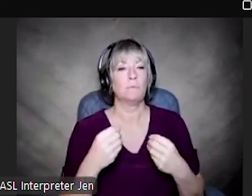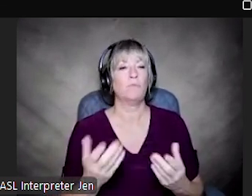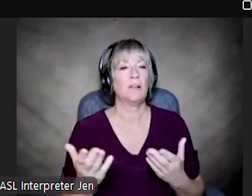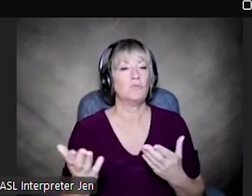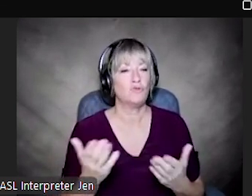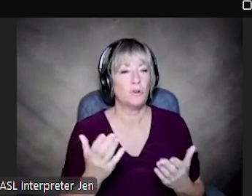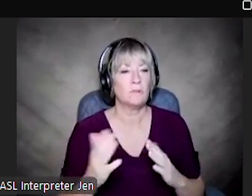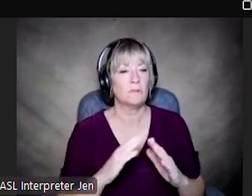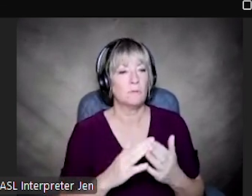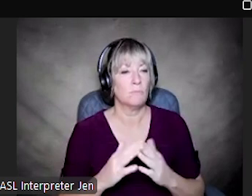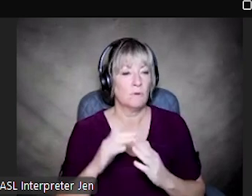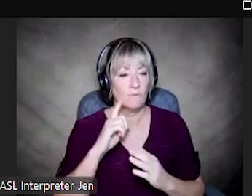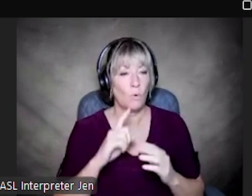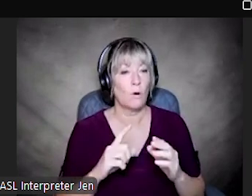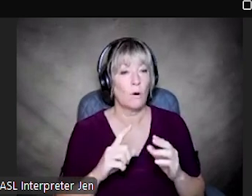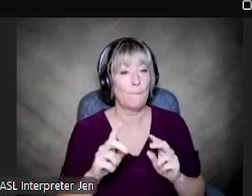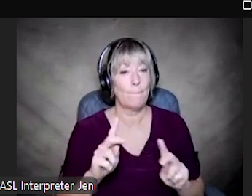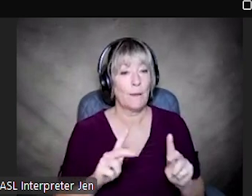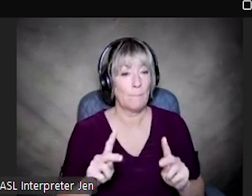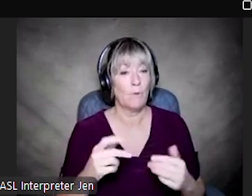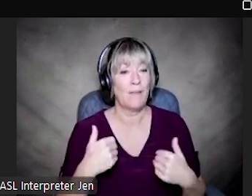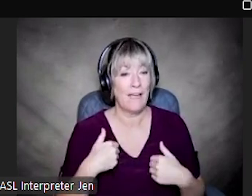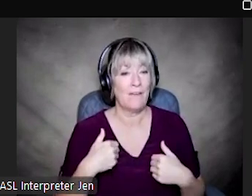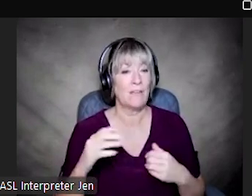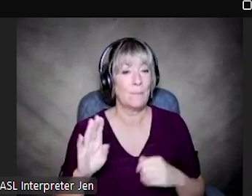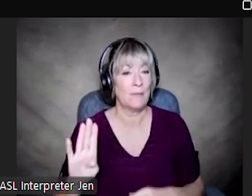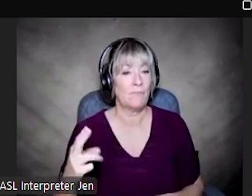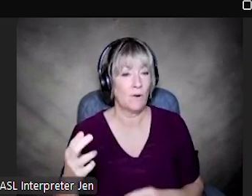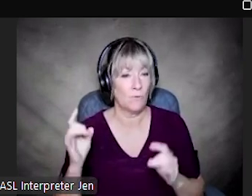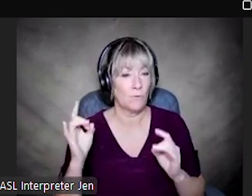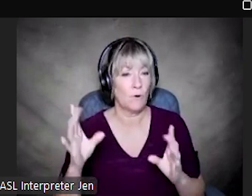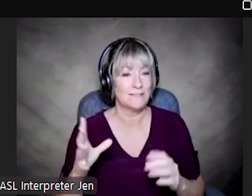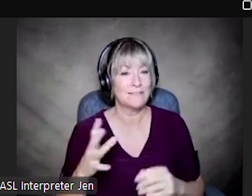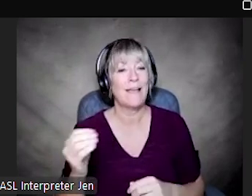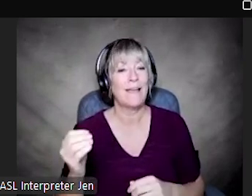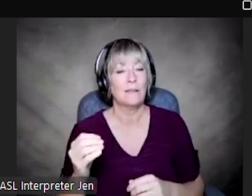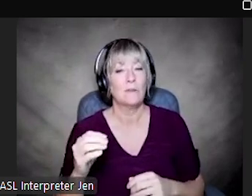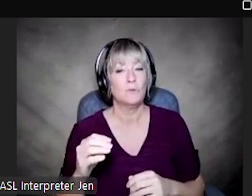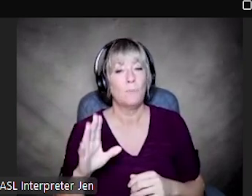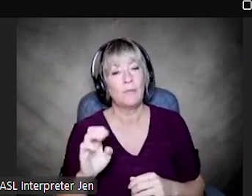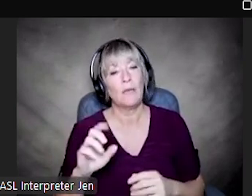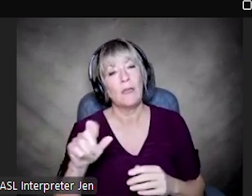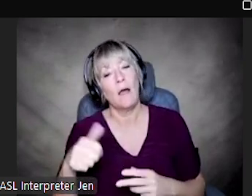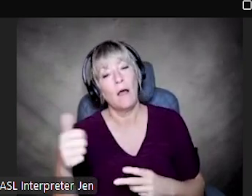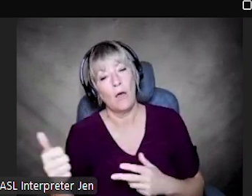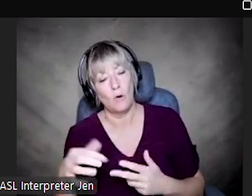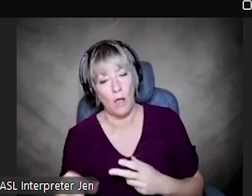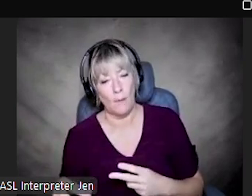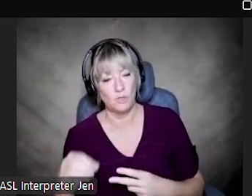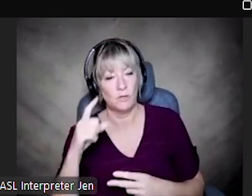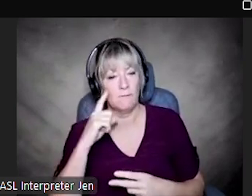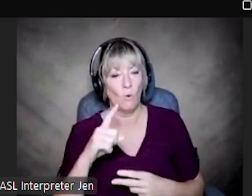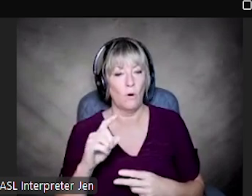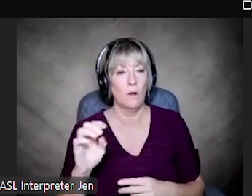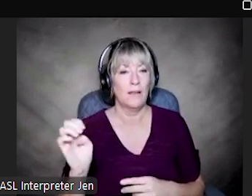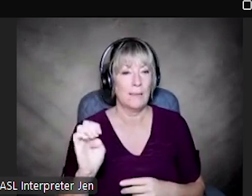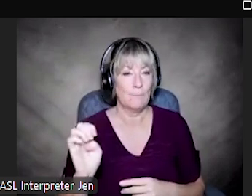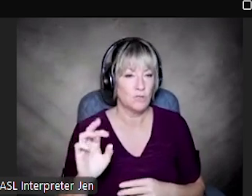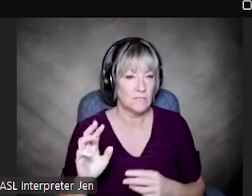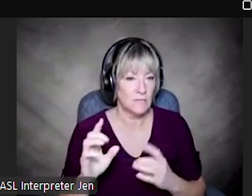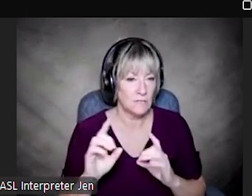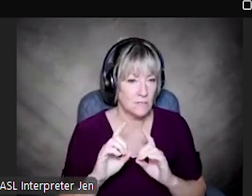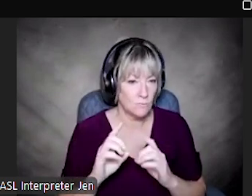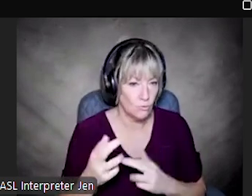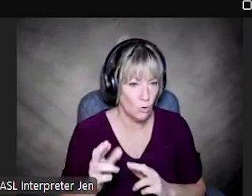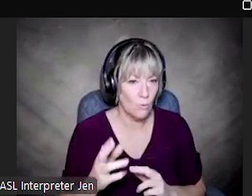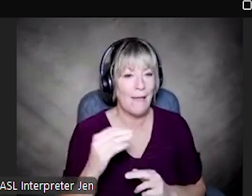to our communities for individuals who are having a behavioral health crisis, and to act as an alternative to our emergency departments and as